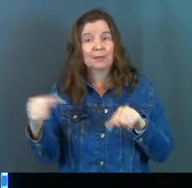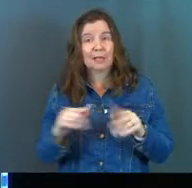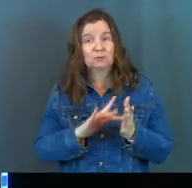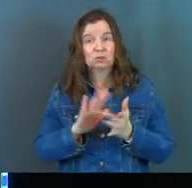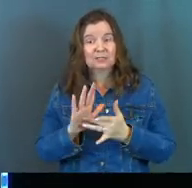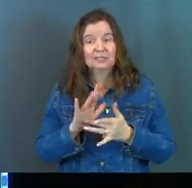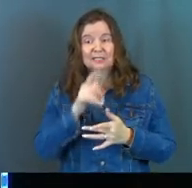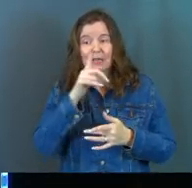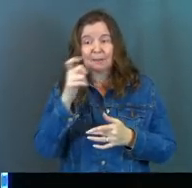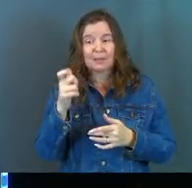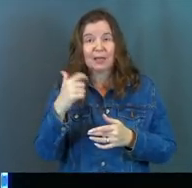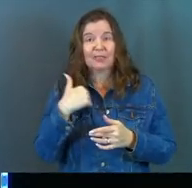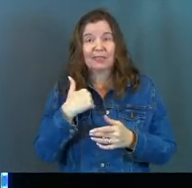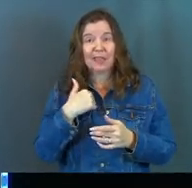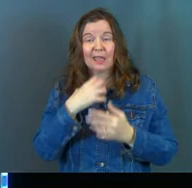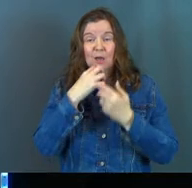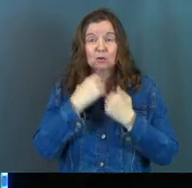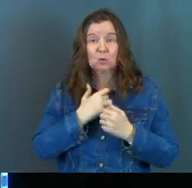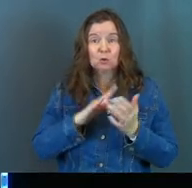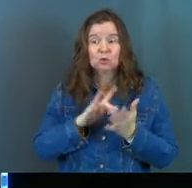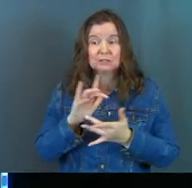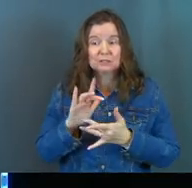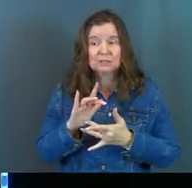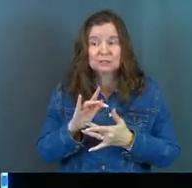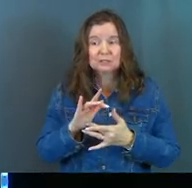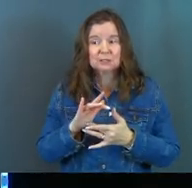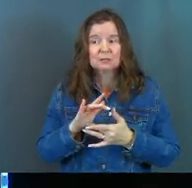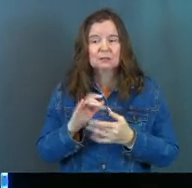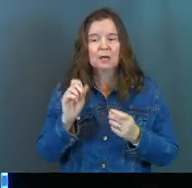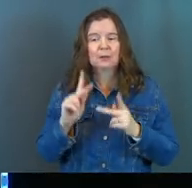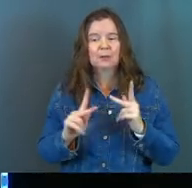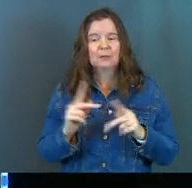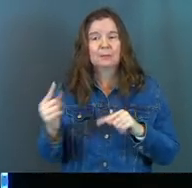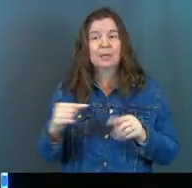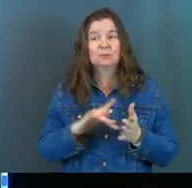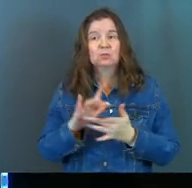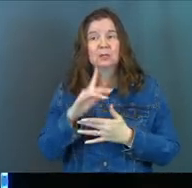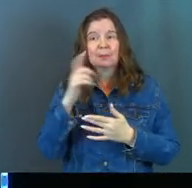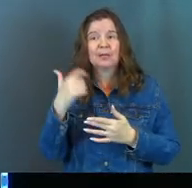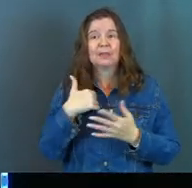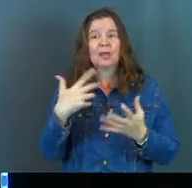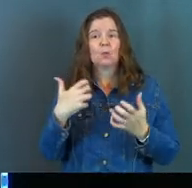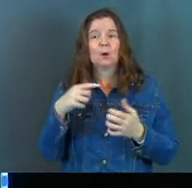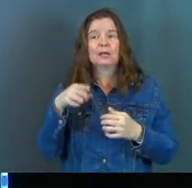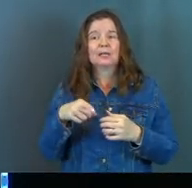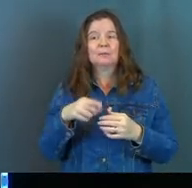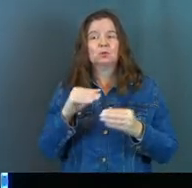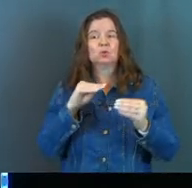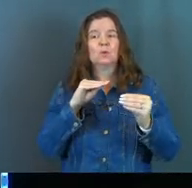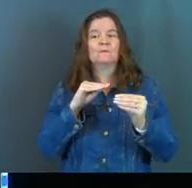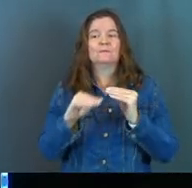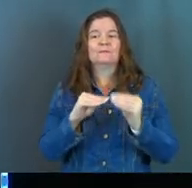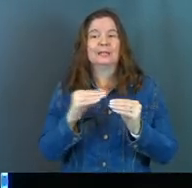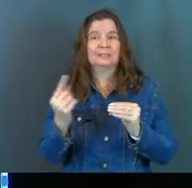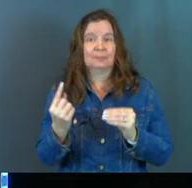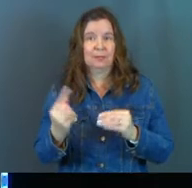to Jesus not because they adored Jesus? How many people came to Jesus because they wanted him to fix